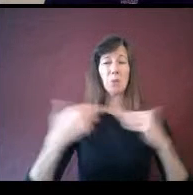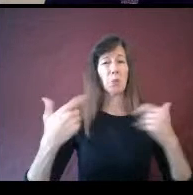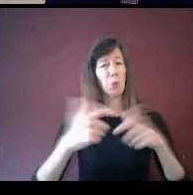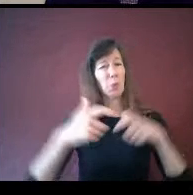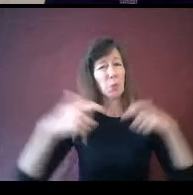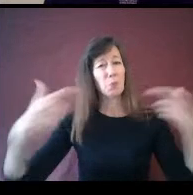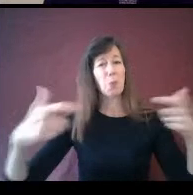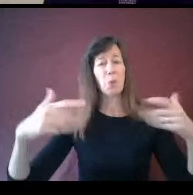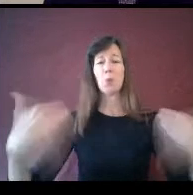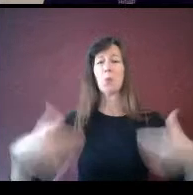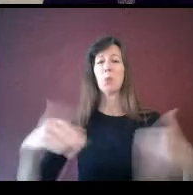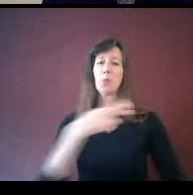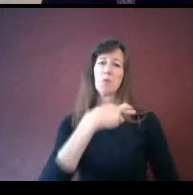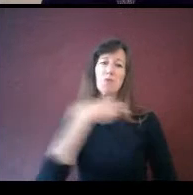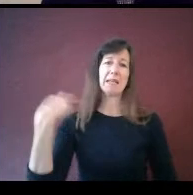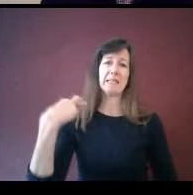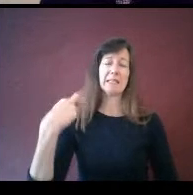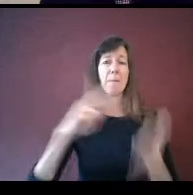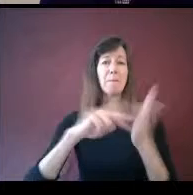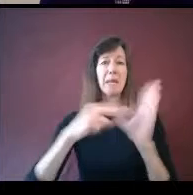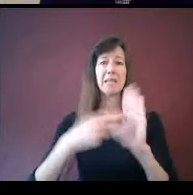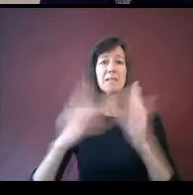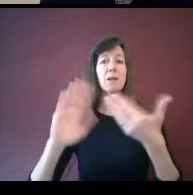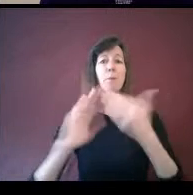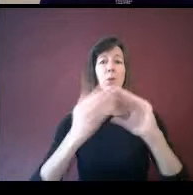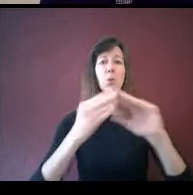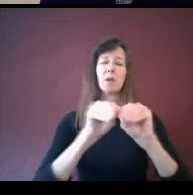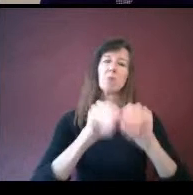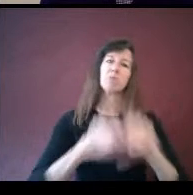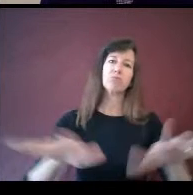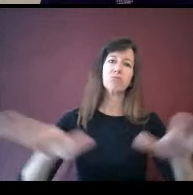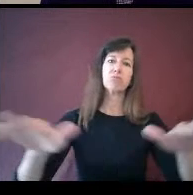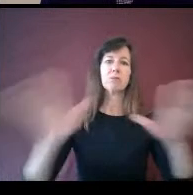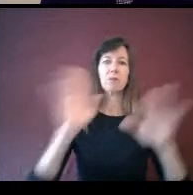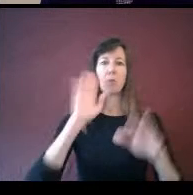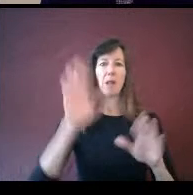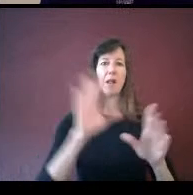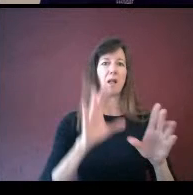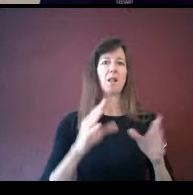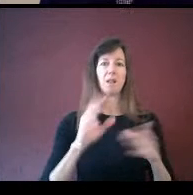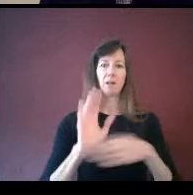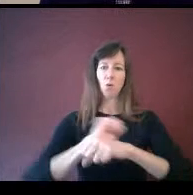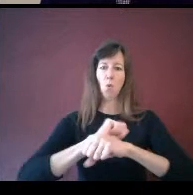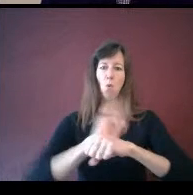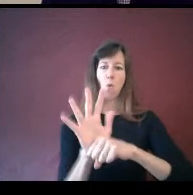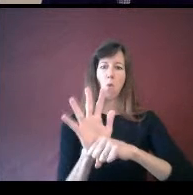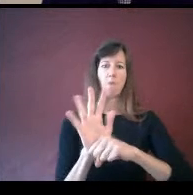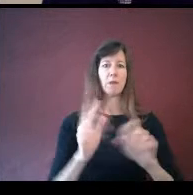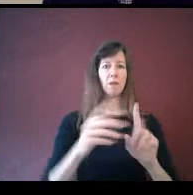point. I can't emphasize that enough. As a reminder, community spread means that